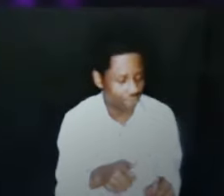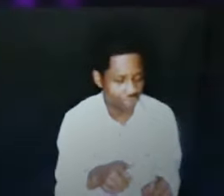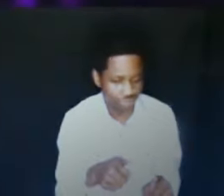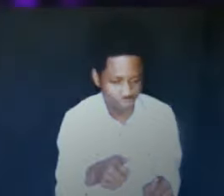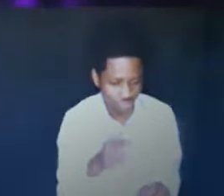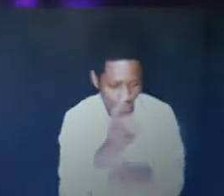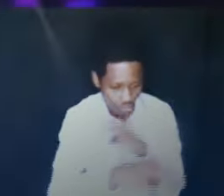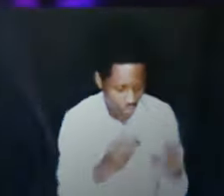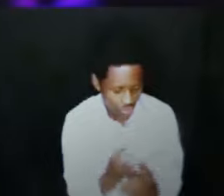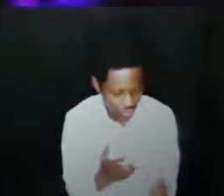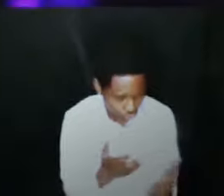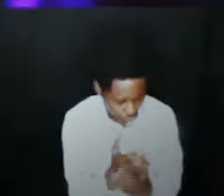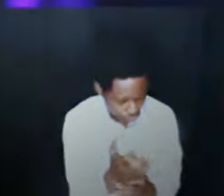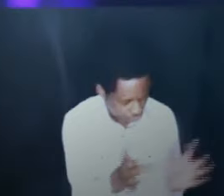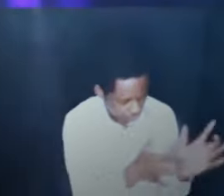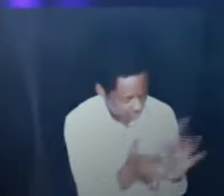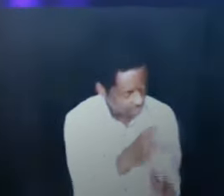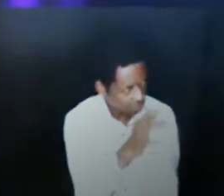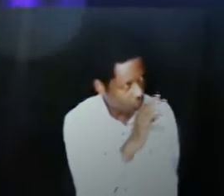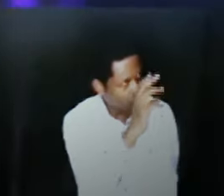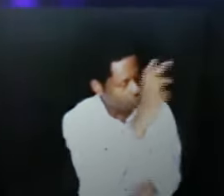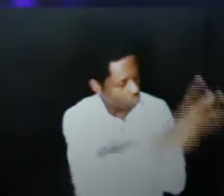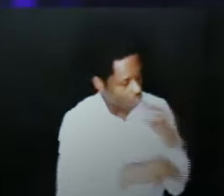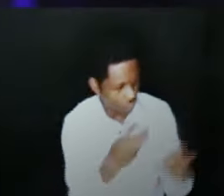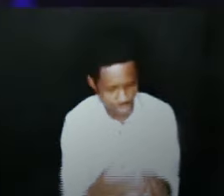saved. So you are